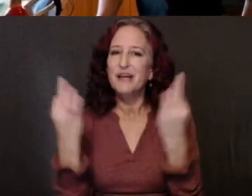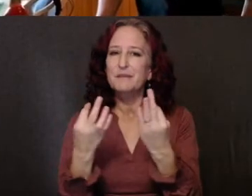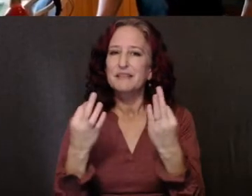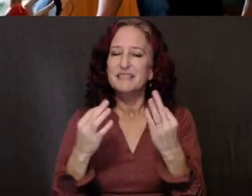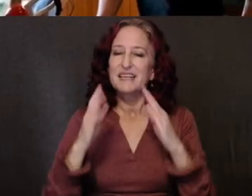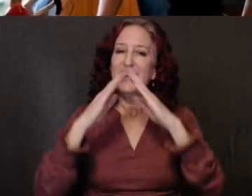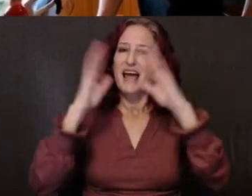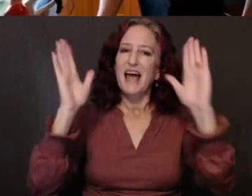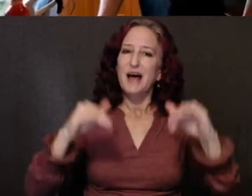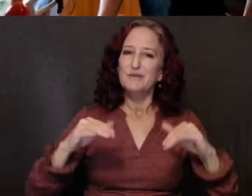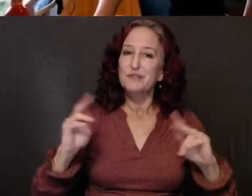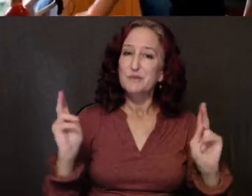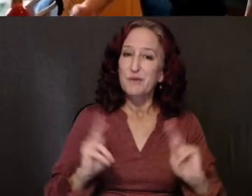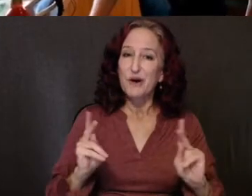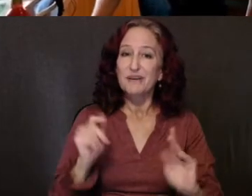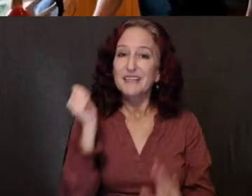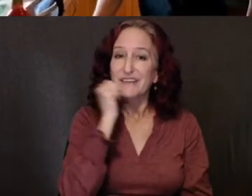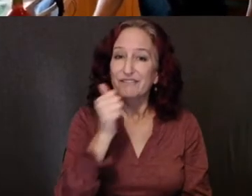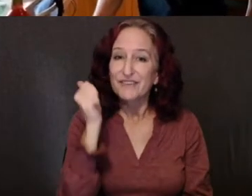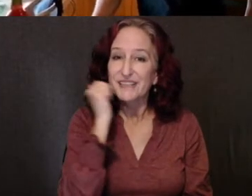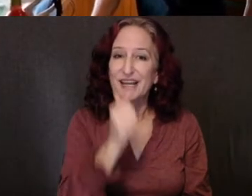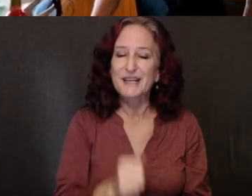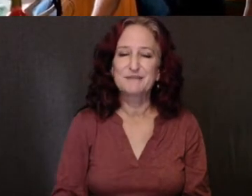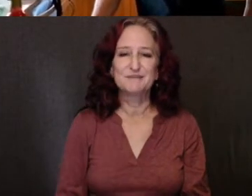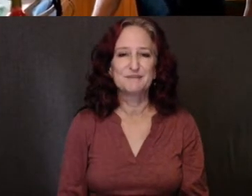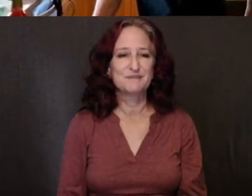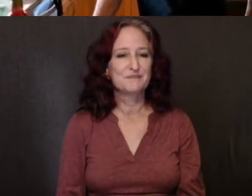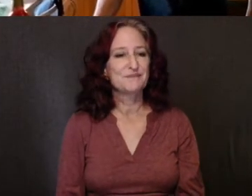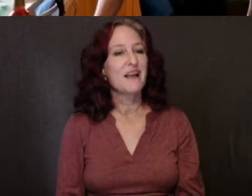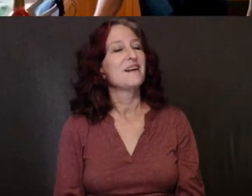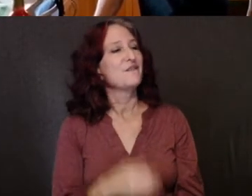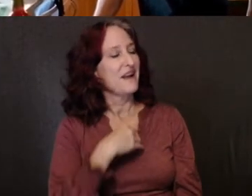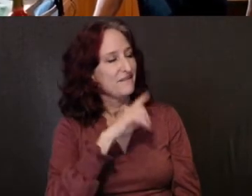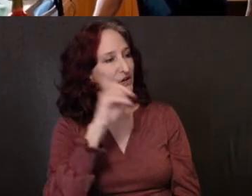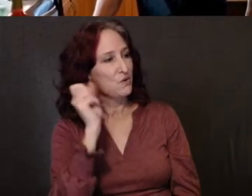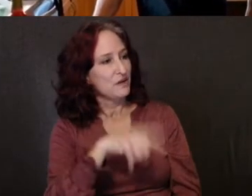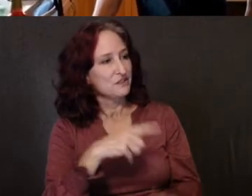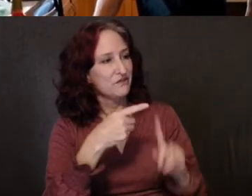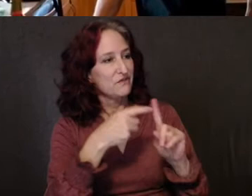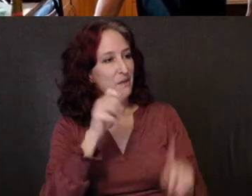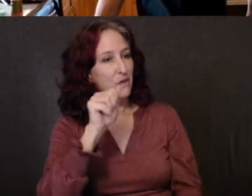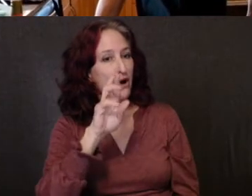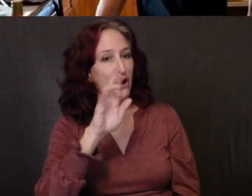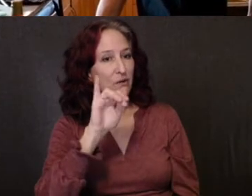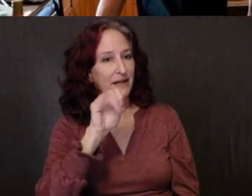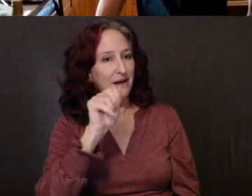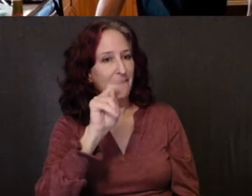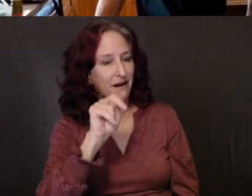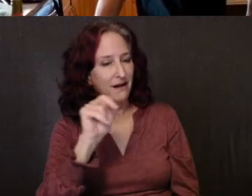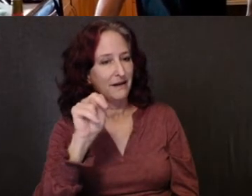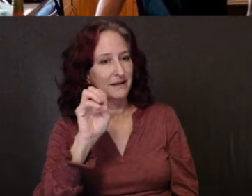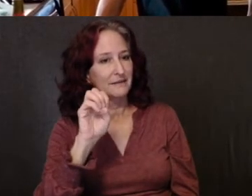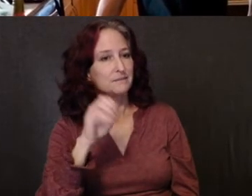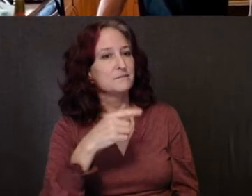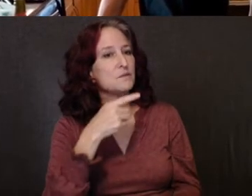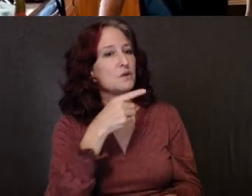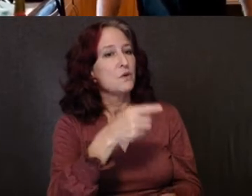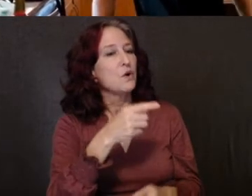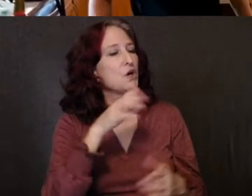people. And, you know, it's like having a nice family, you know, like house party every day if it's done